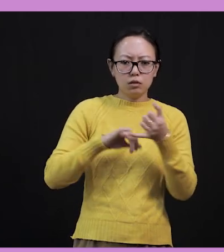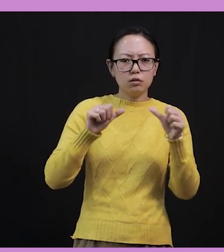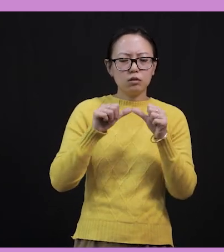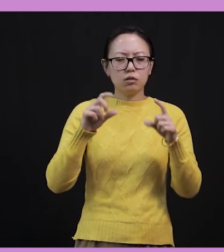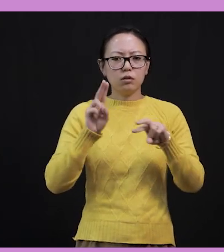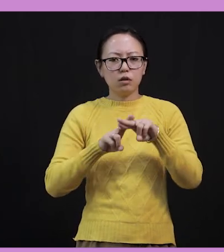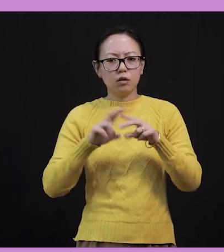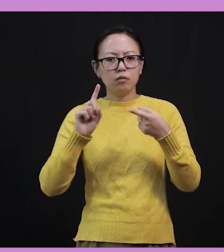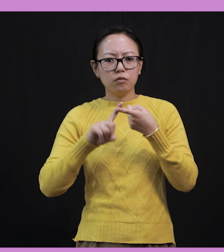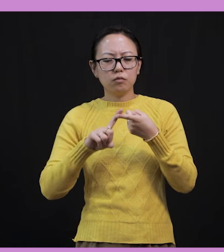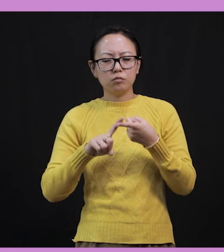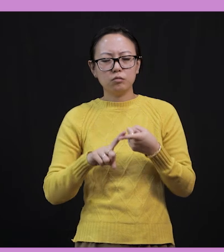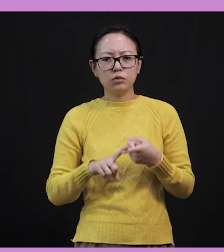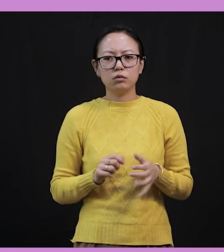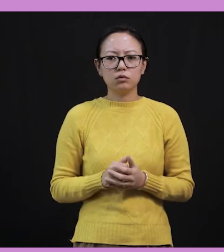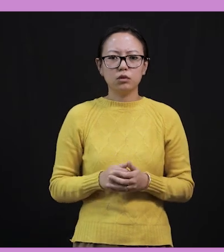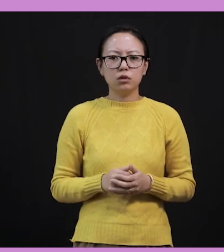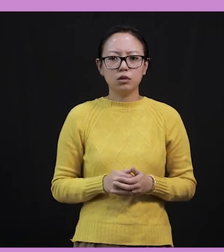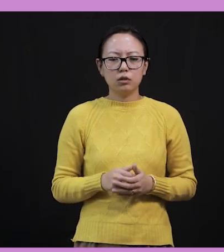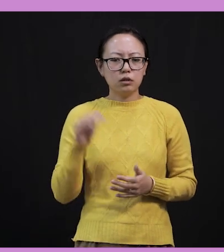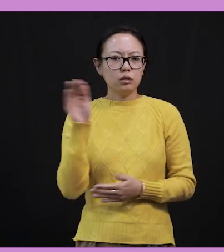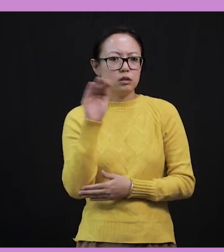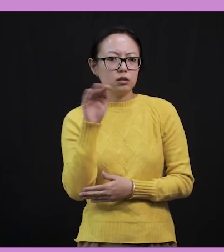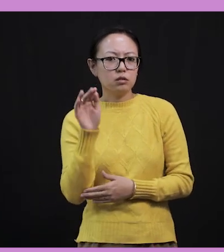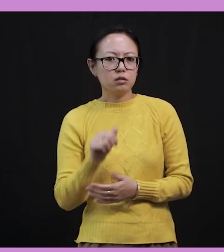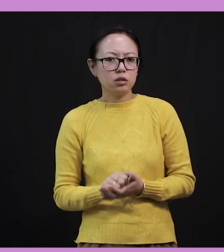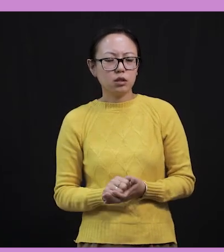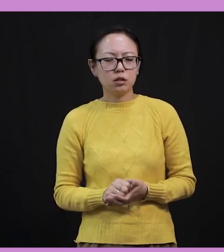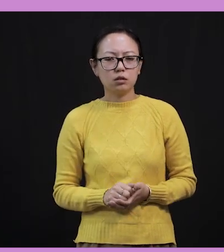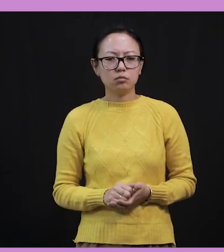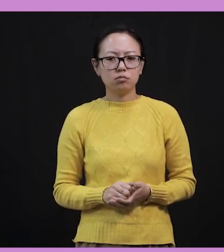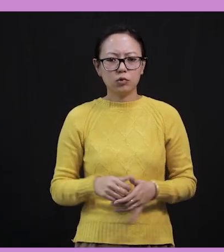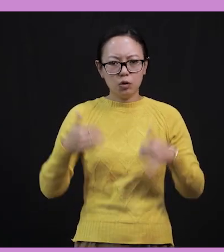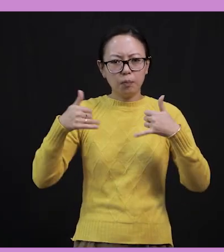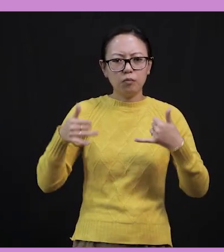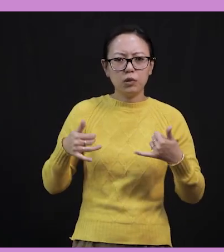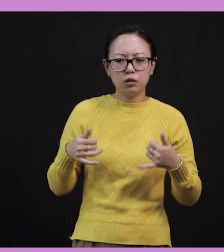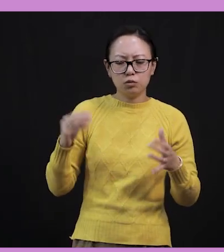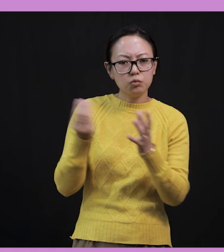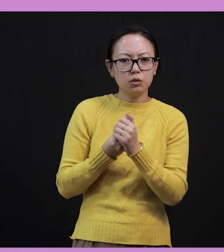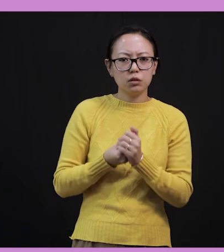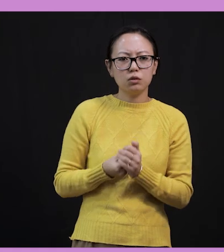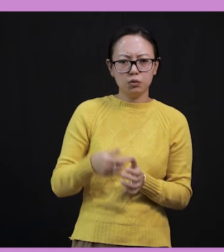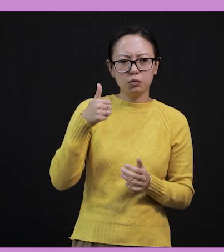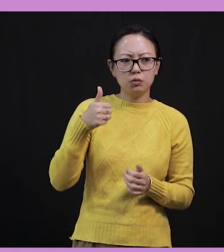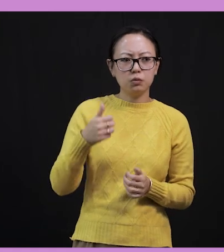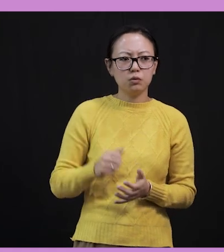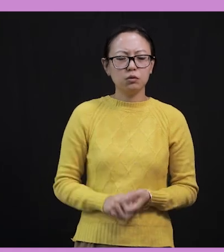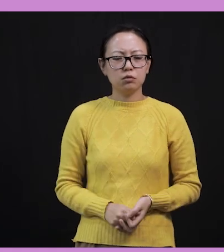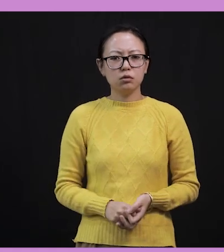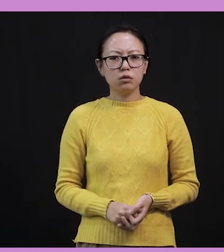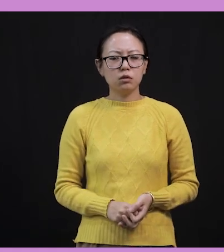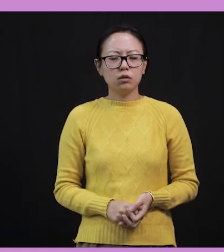snakes who eat up insects? My apologies. The question number 1 that I'm reading out, play has been